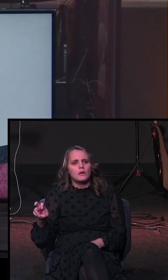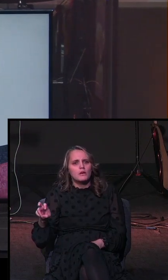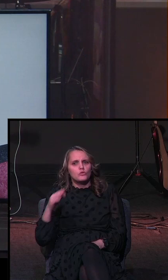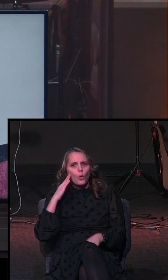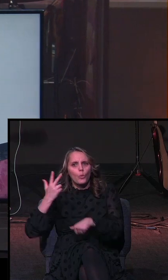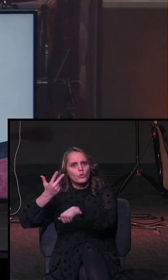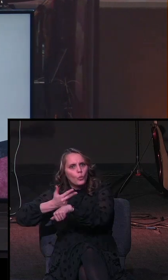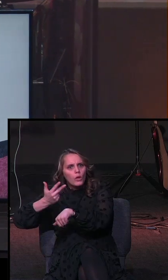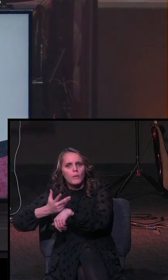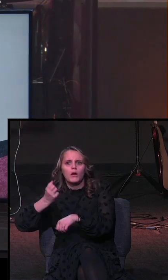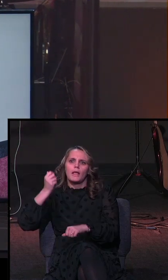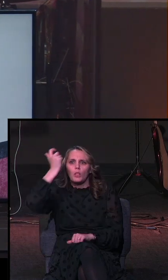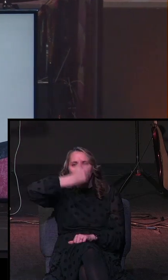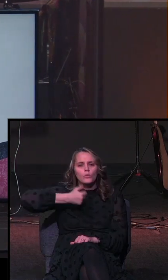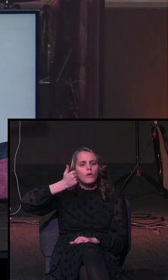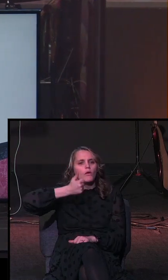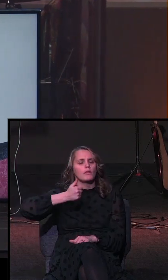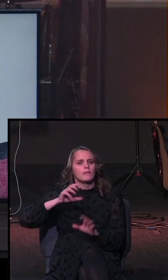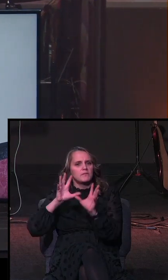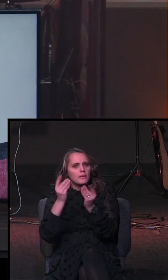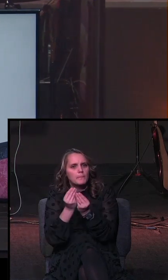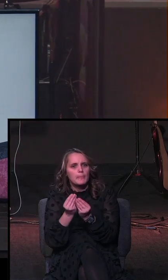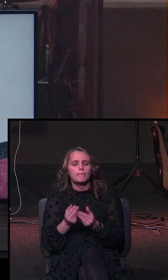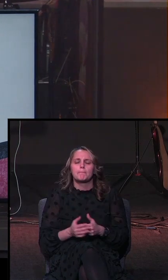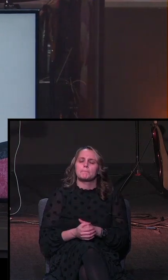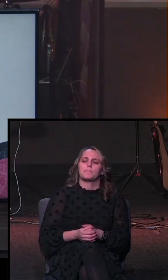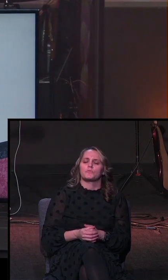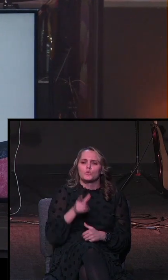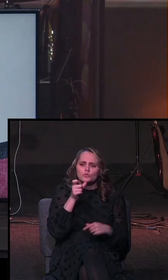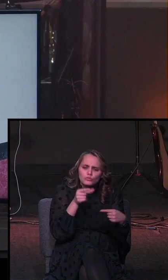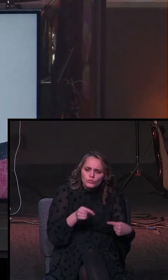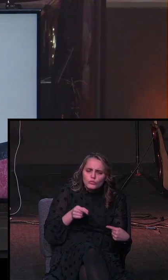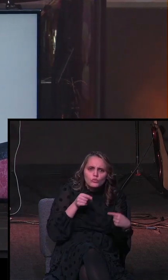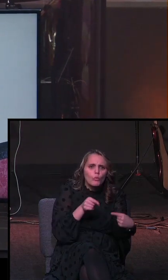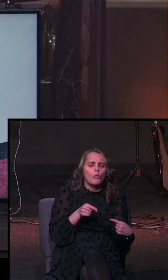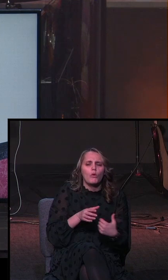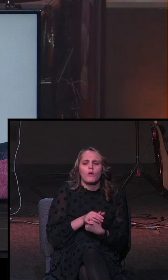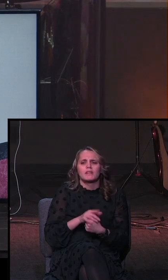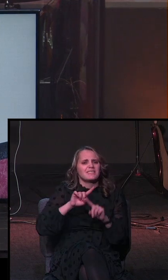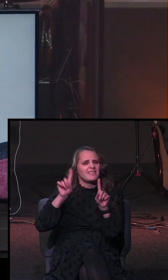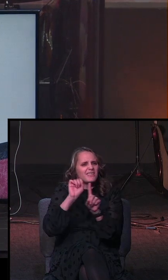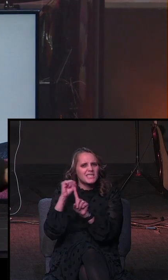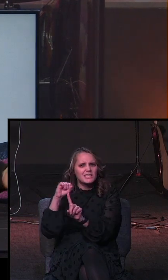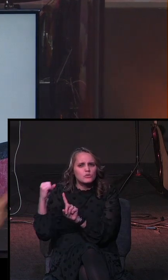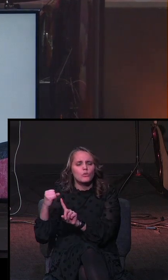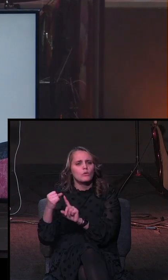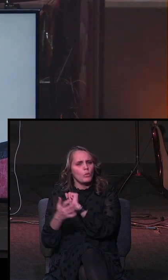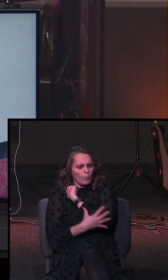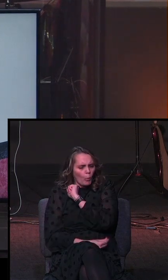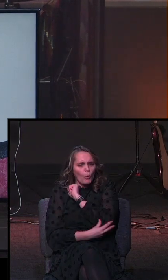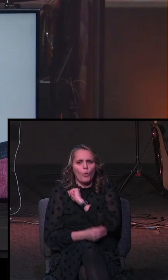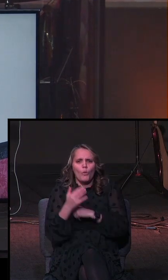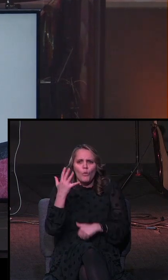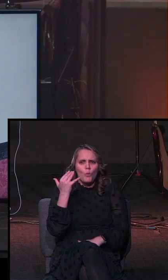Ukro, Ethiopia. Kids and their families in Guatemala who are struggling in different, you know, situations and poverty. Why should